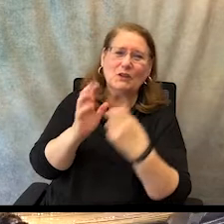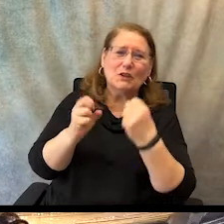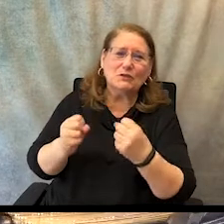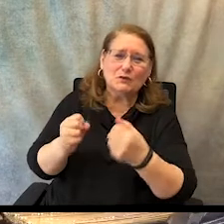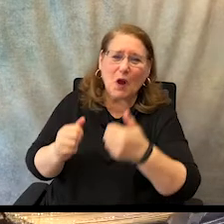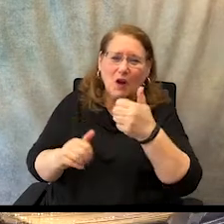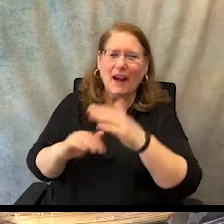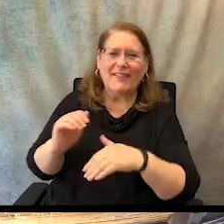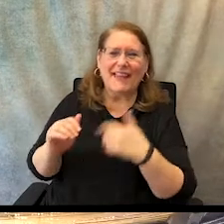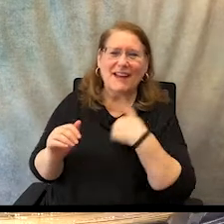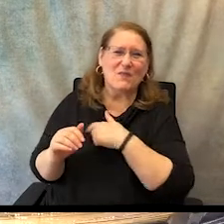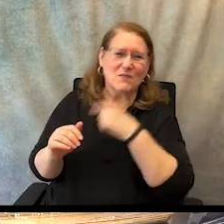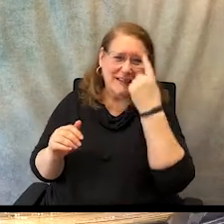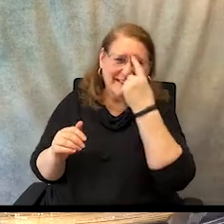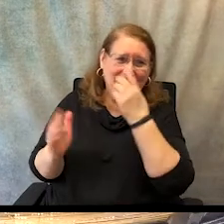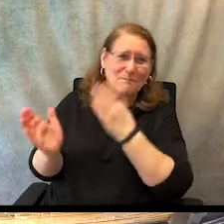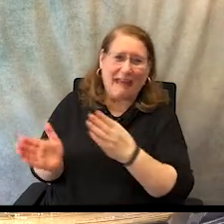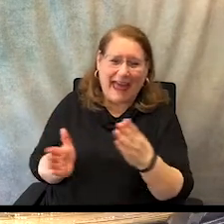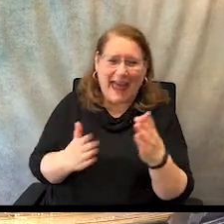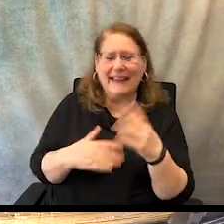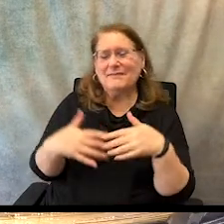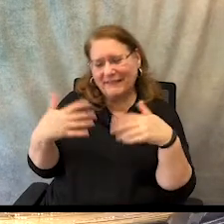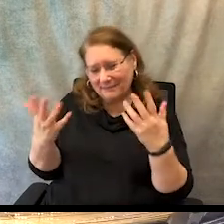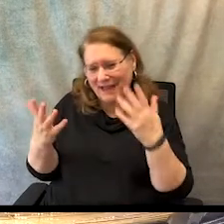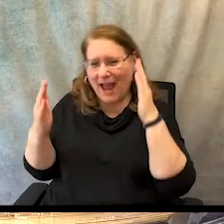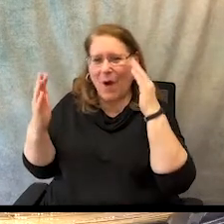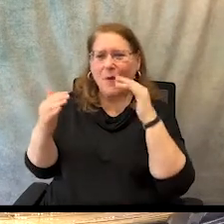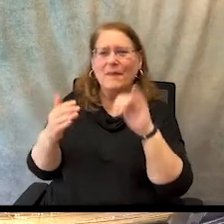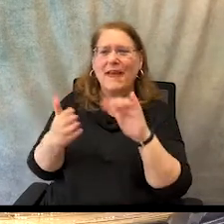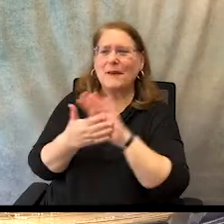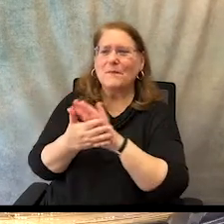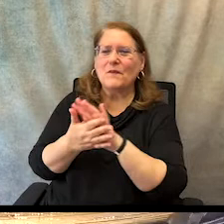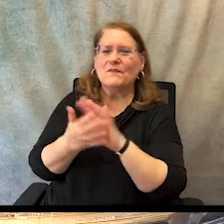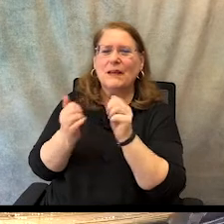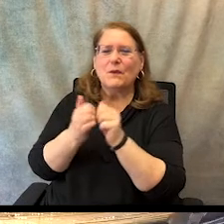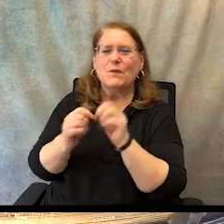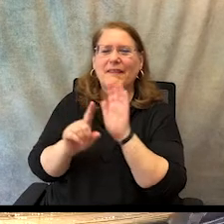are stronger than what we think, what we plan. And but I hope that the movie